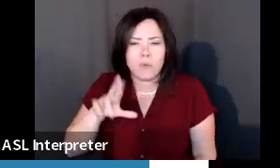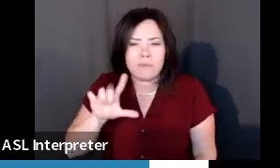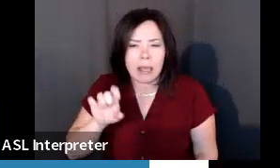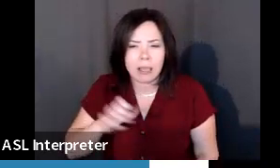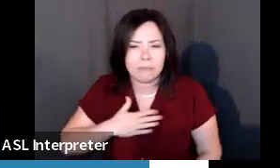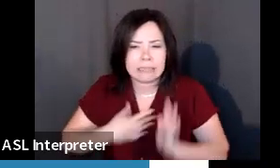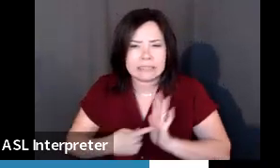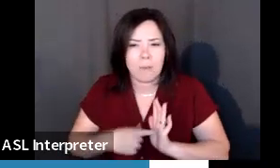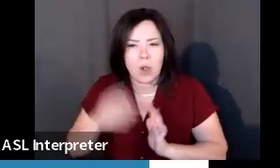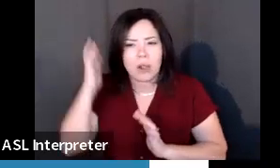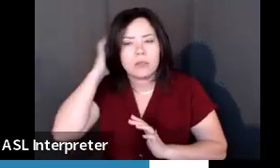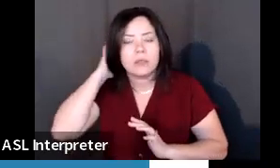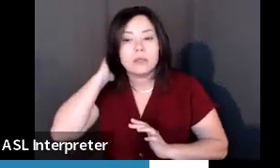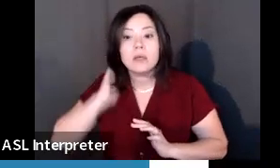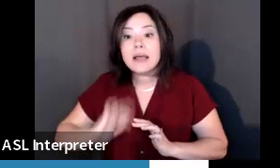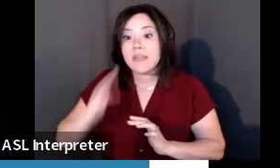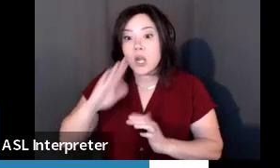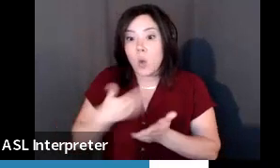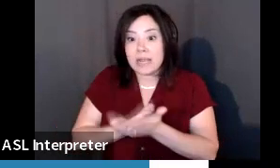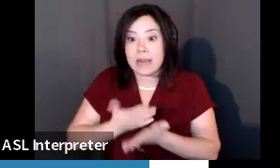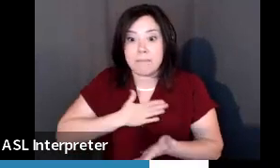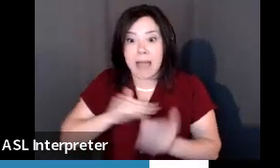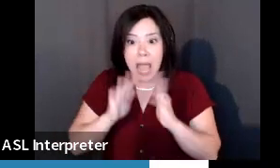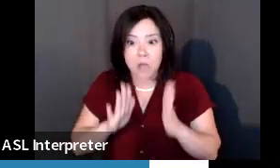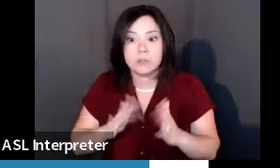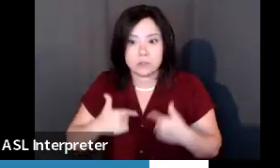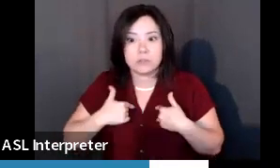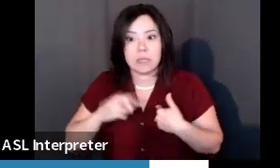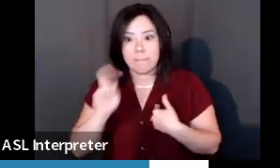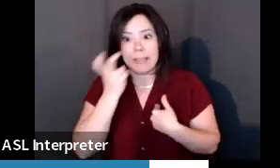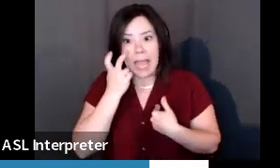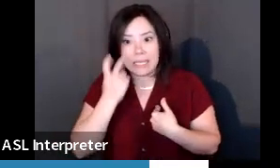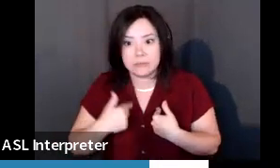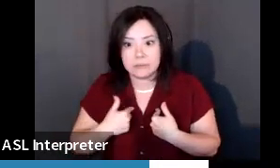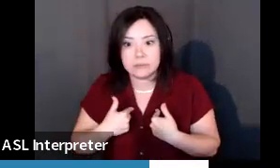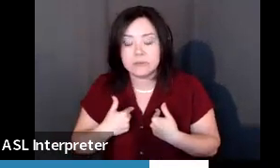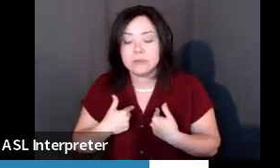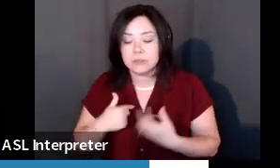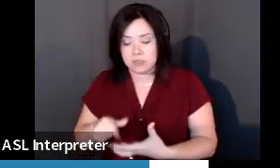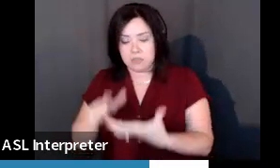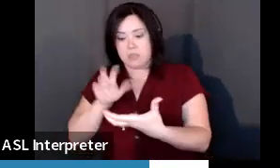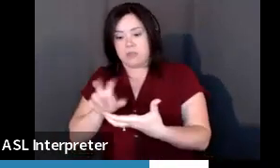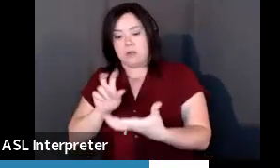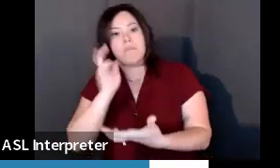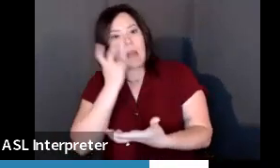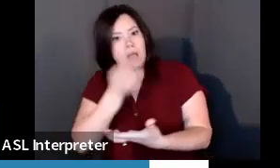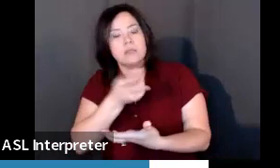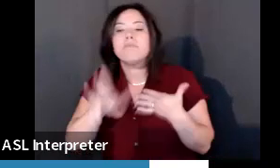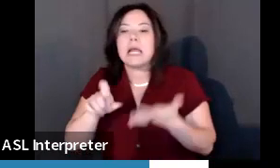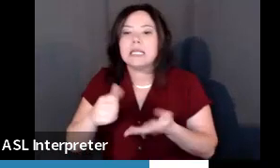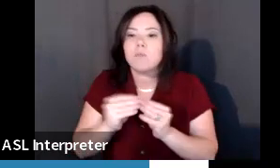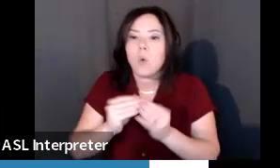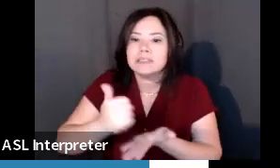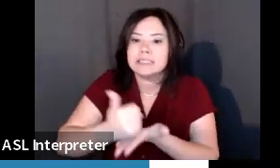example. So they know that when they come to my home, I am someone who is blind and could require a little bit of assistance.